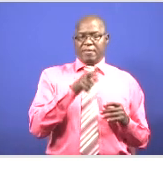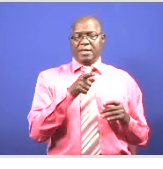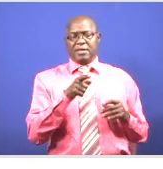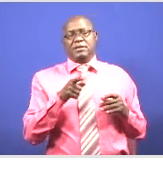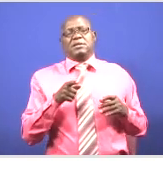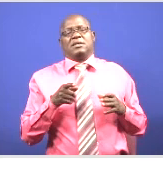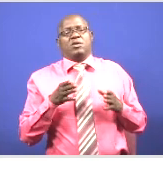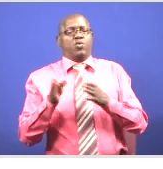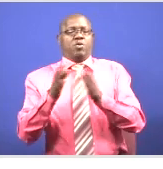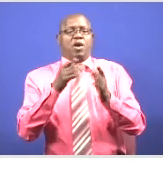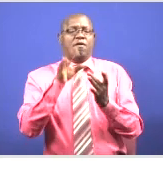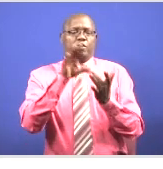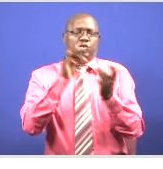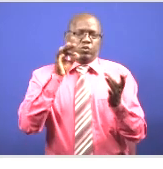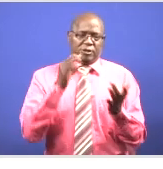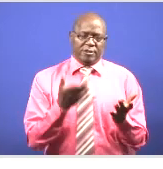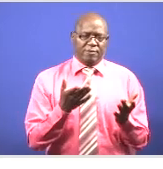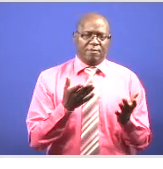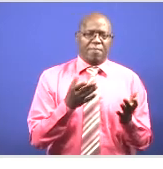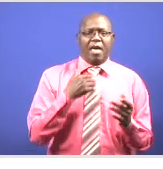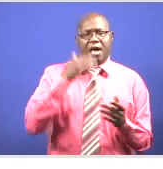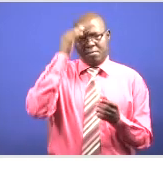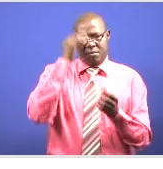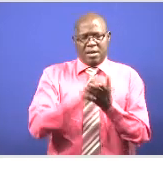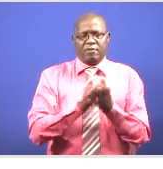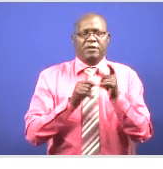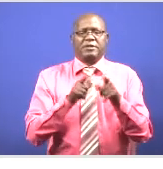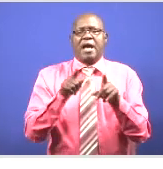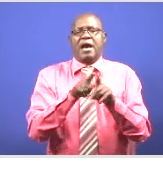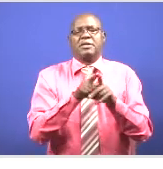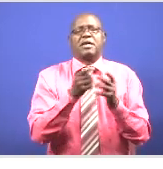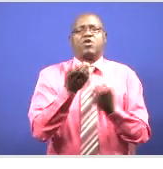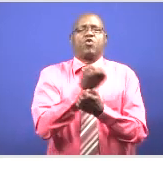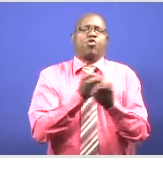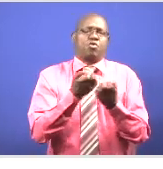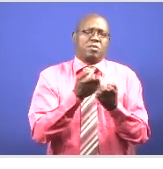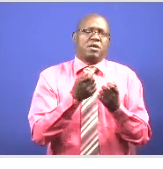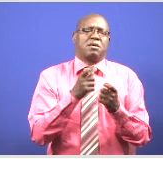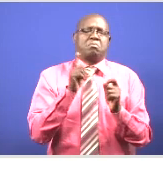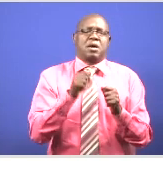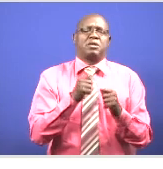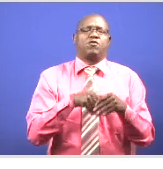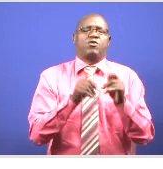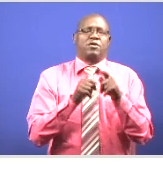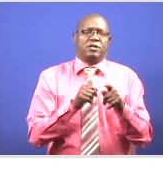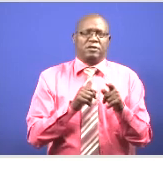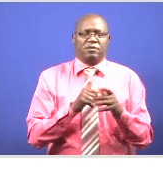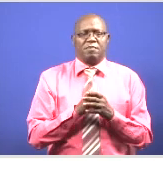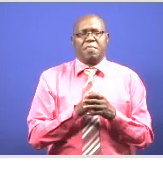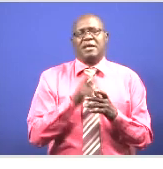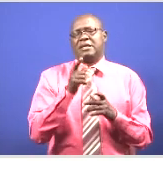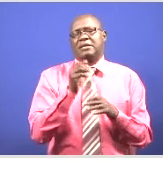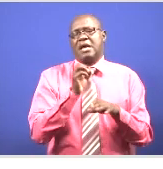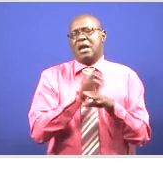has chosen to go. And I believe that is a route that as an economy, we should go, because we cannot, it is not